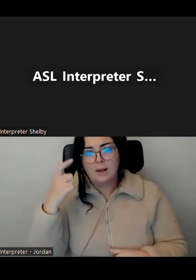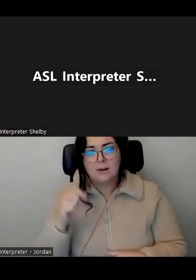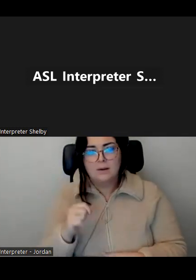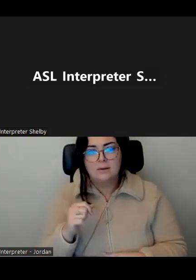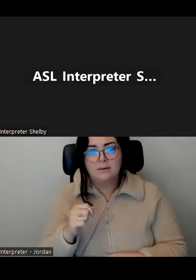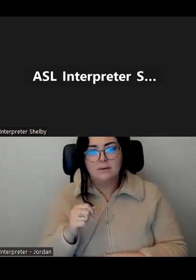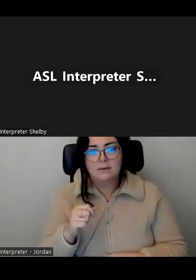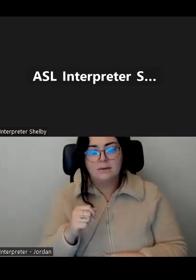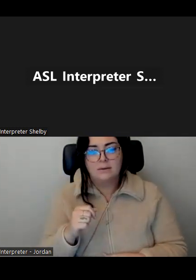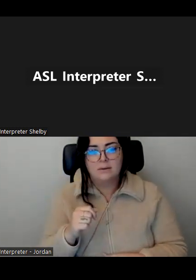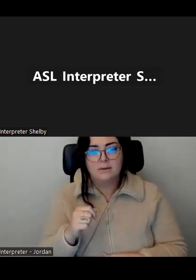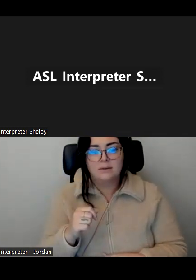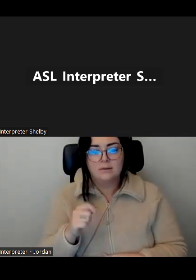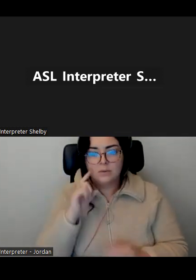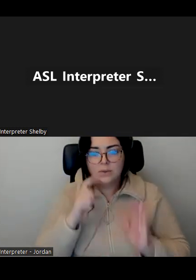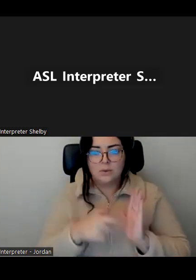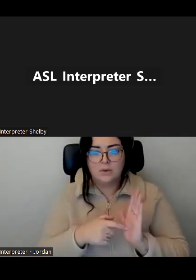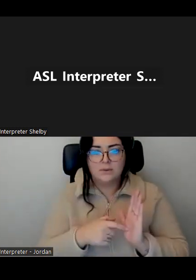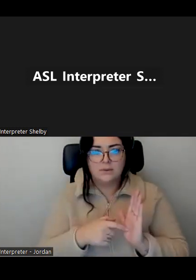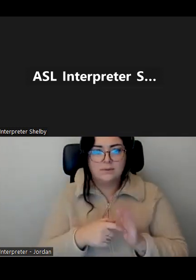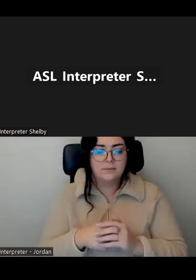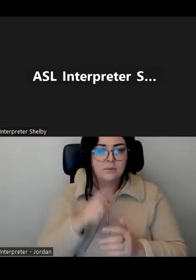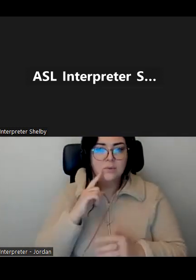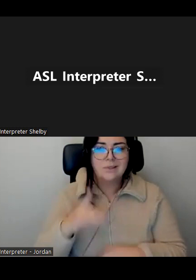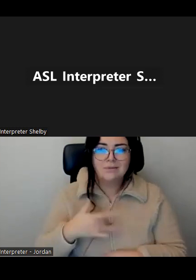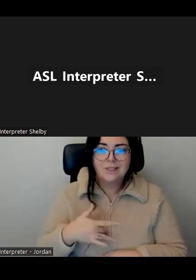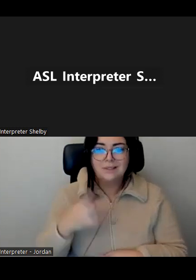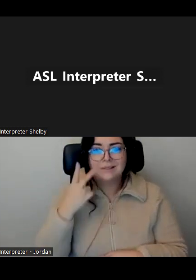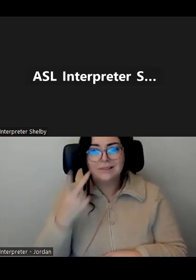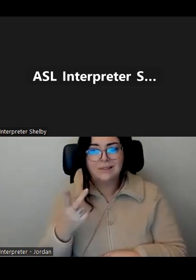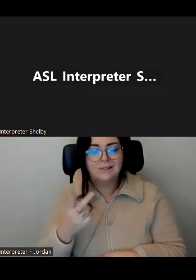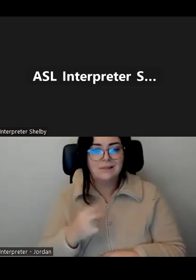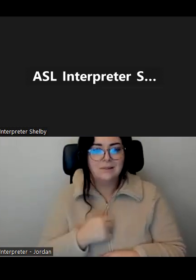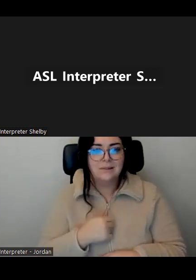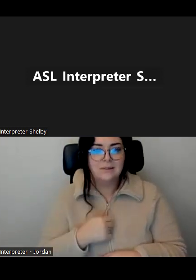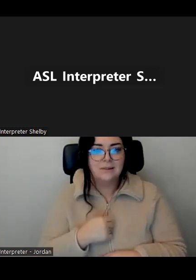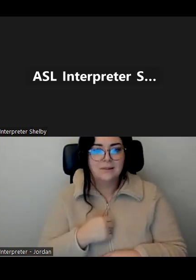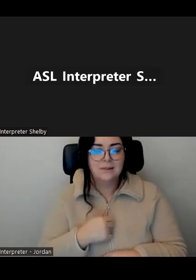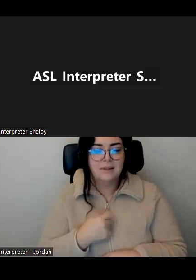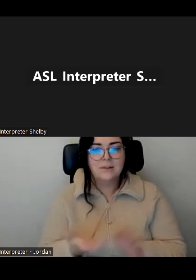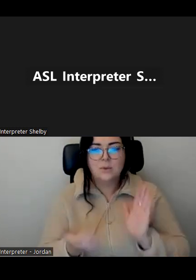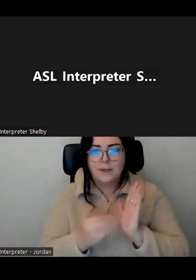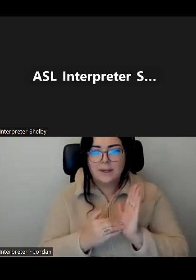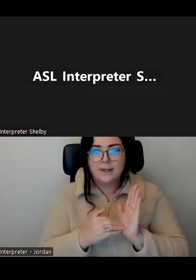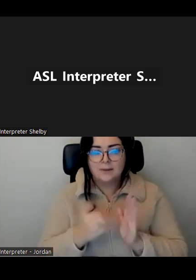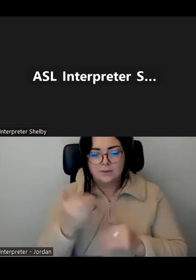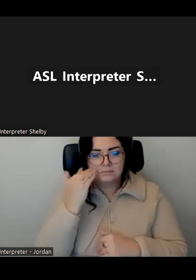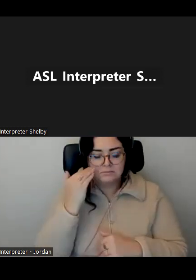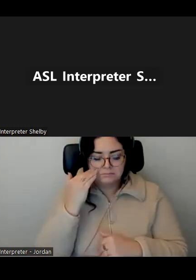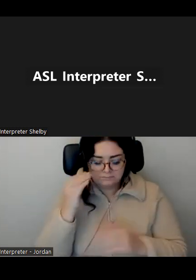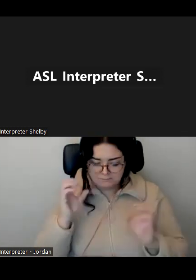we age. Some of it we can see, some of it we can feel. And so just reminding ourselves that this is